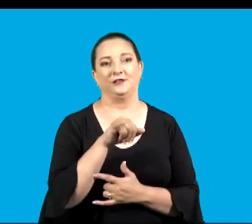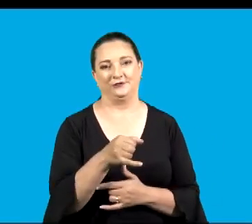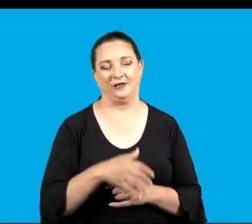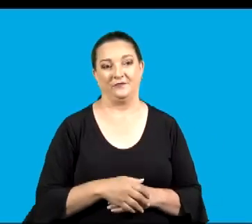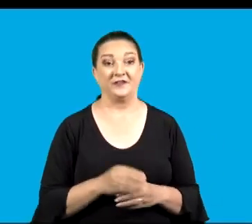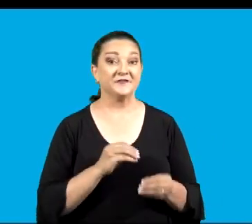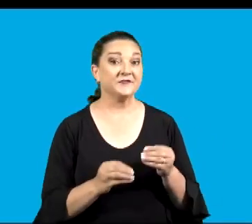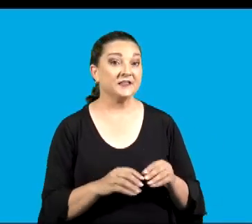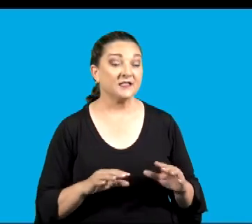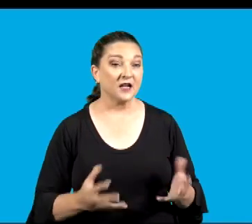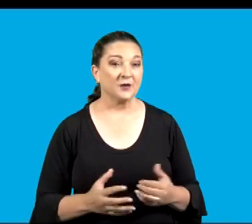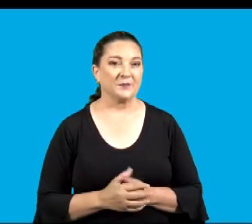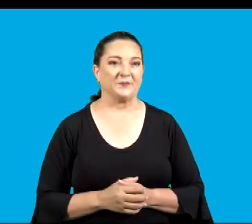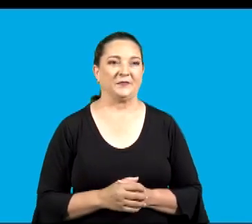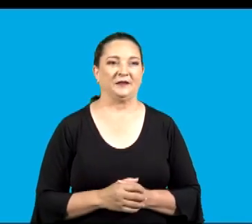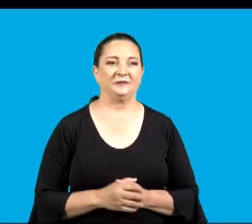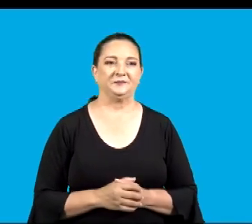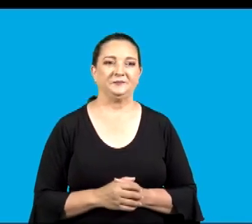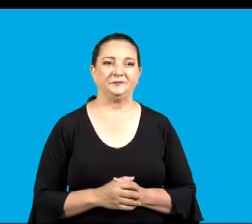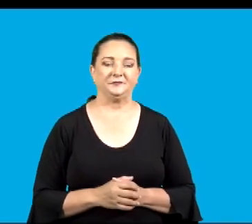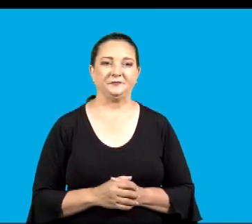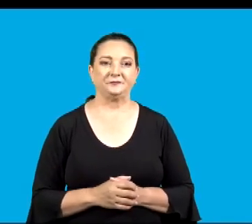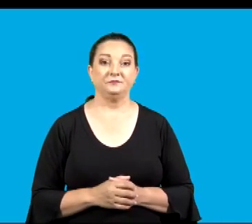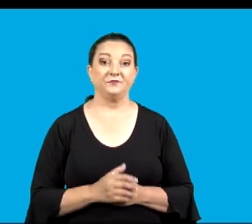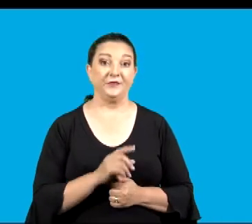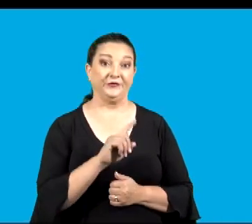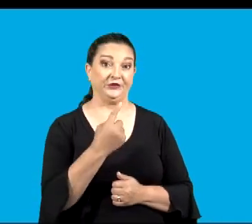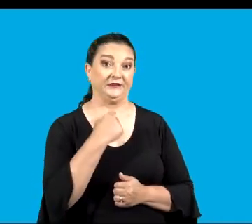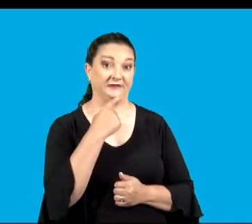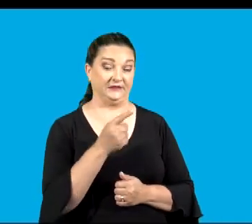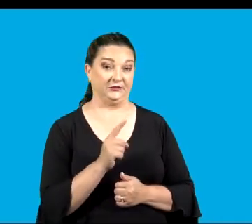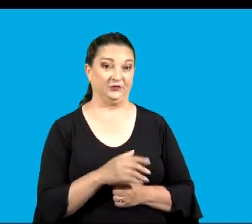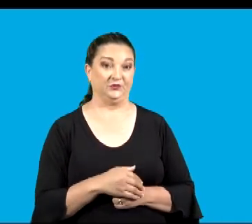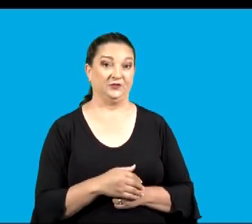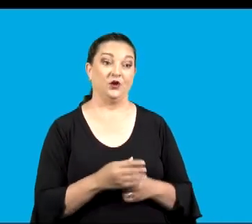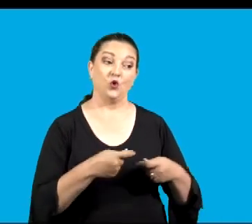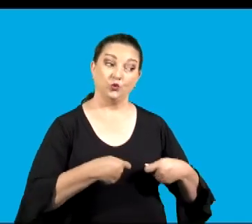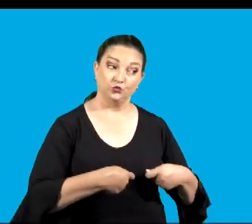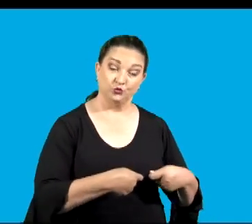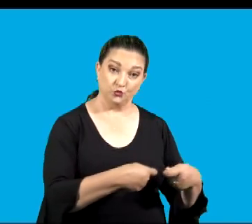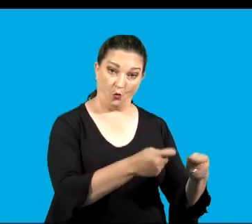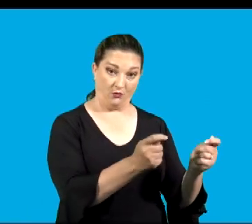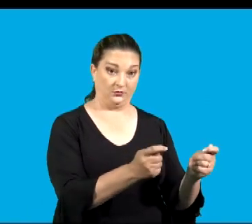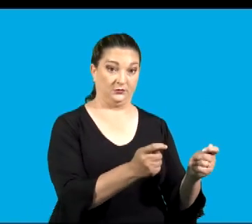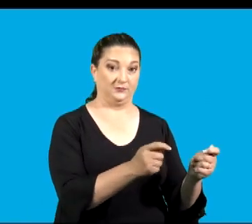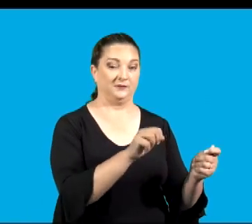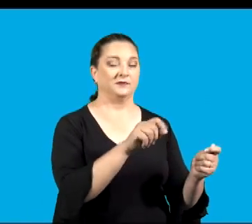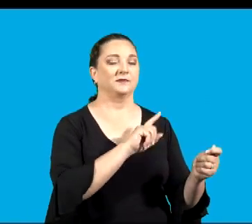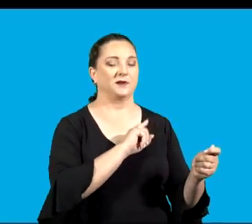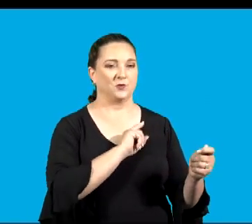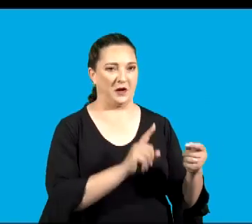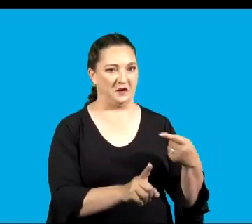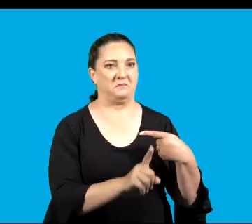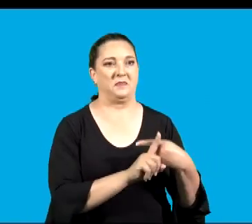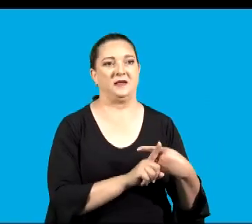to correct that, I'll come here and I'll say, first, it is merchandise sold, so I'm coming here to say